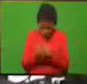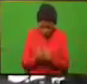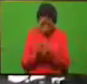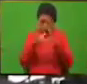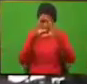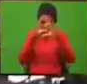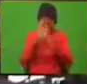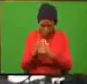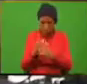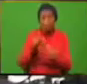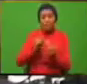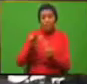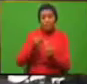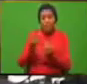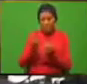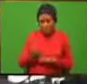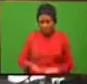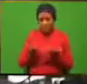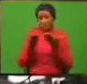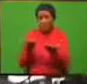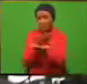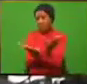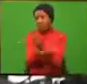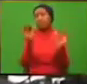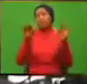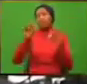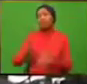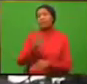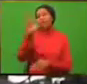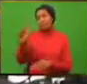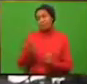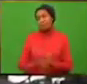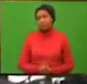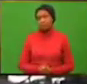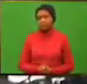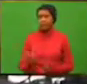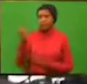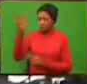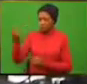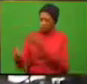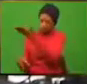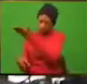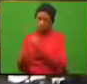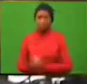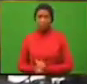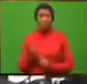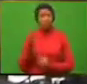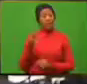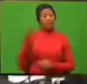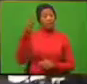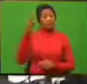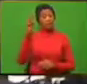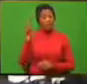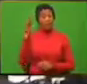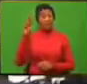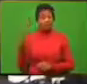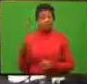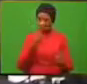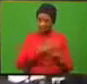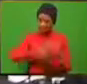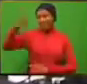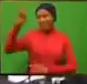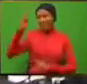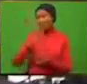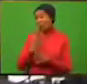best interests of all of the people of South Africa. Honourable Speaker, if this Government of National Unity